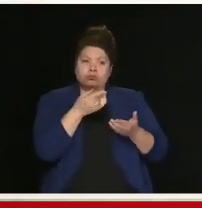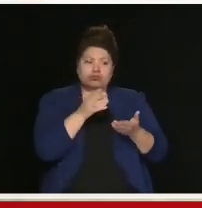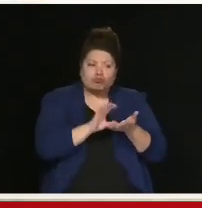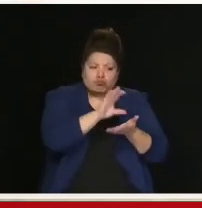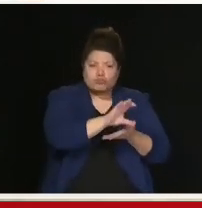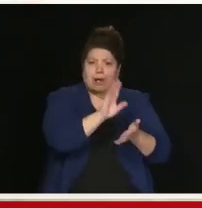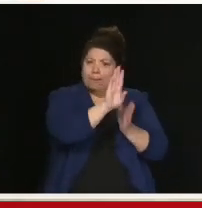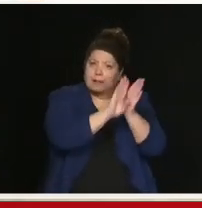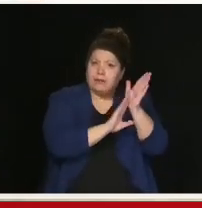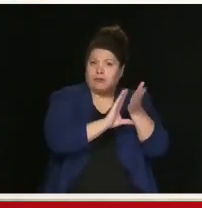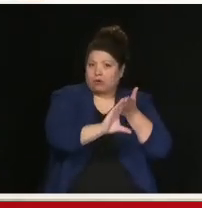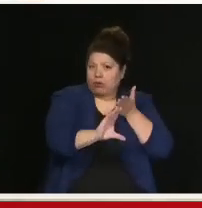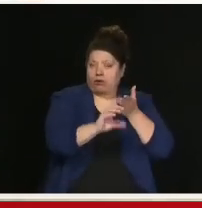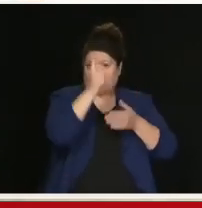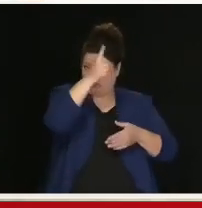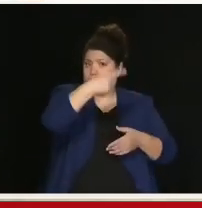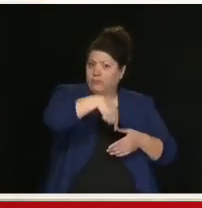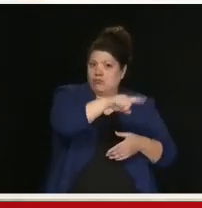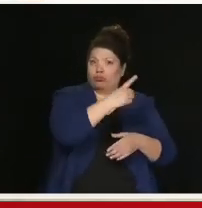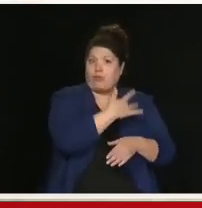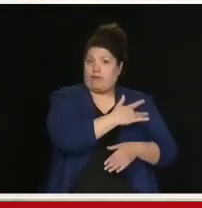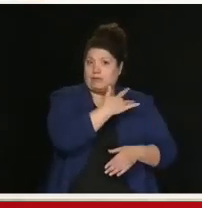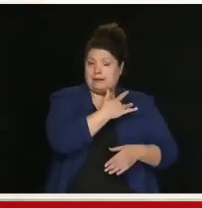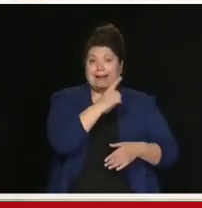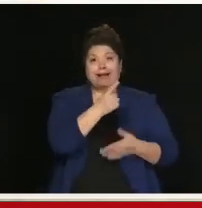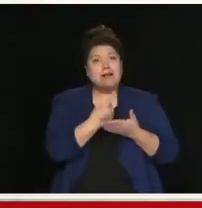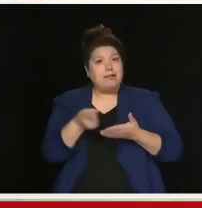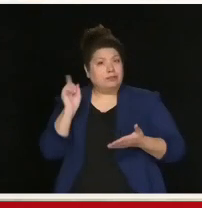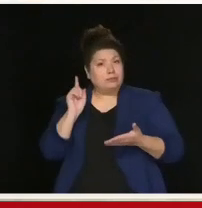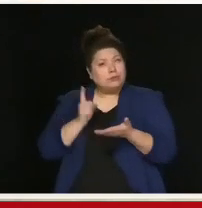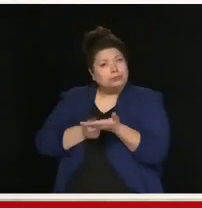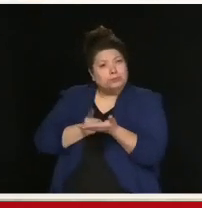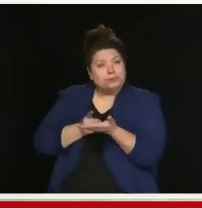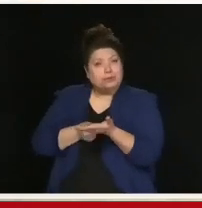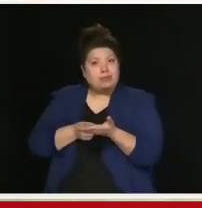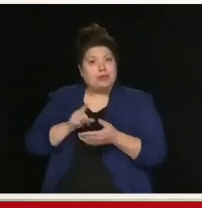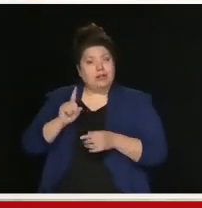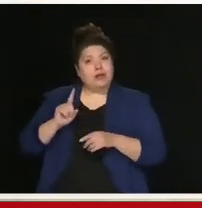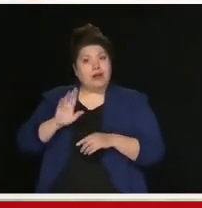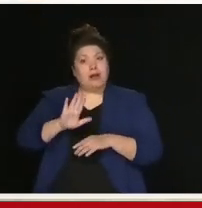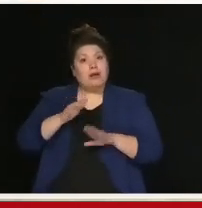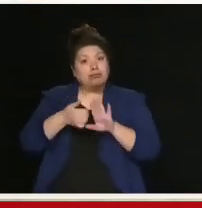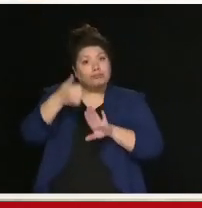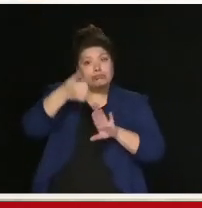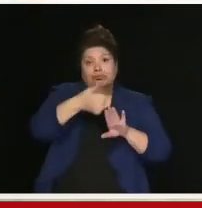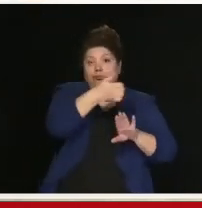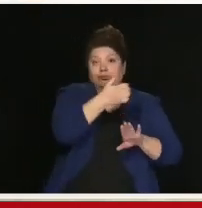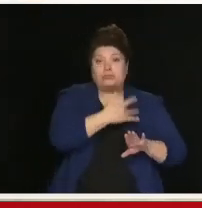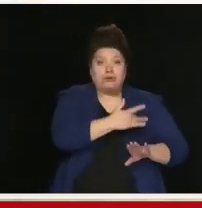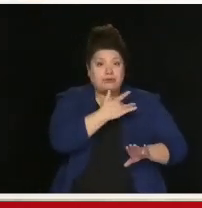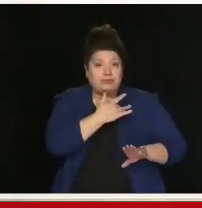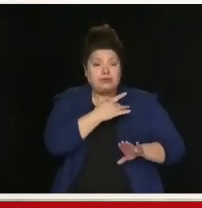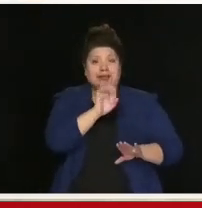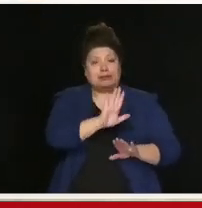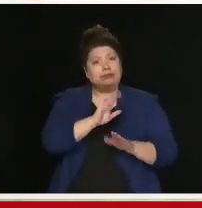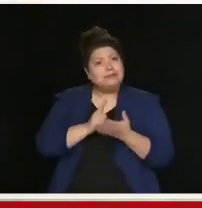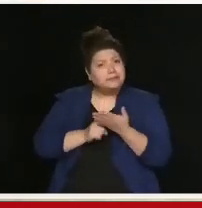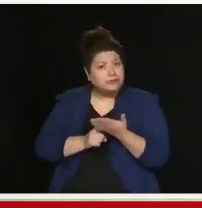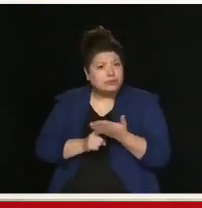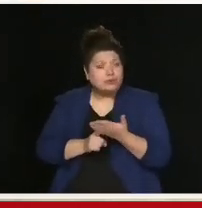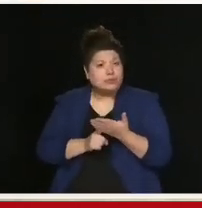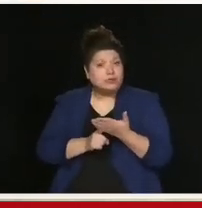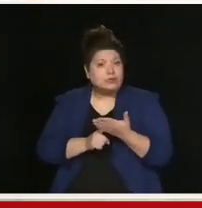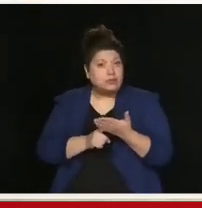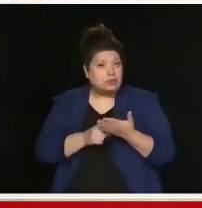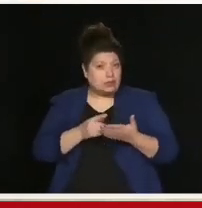that this was a topic in your meeting with the premiers of last week. Did you come to an agreement? If